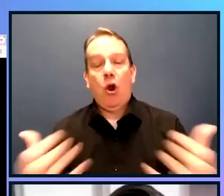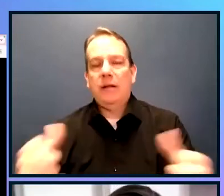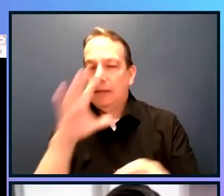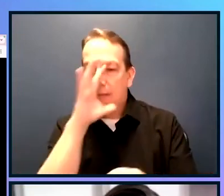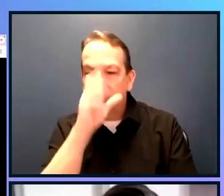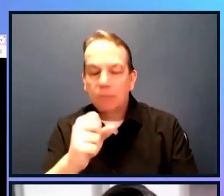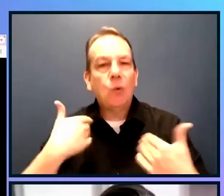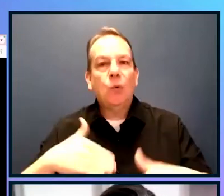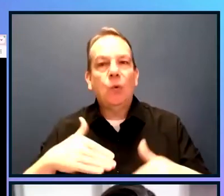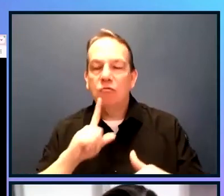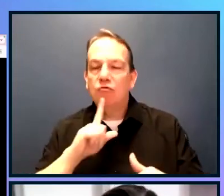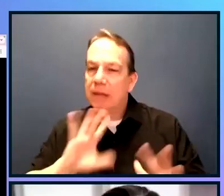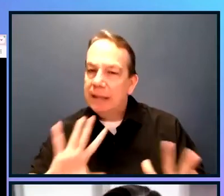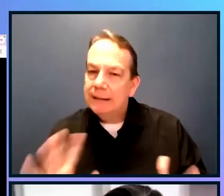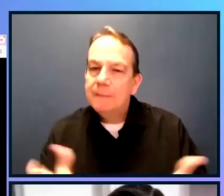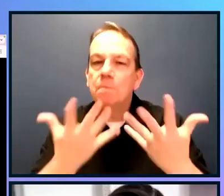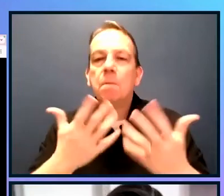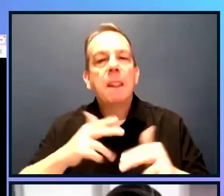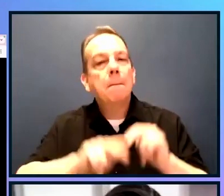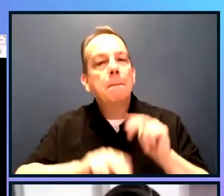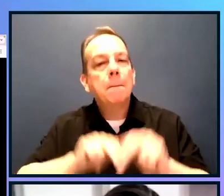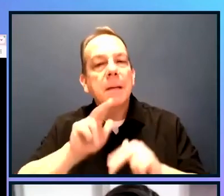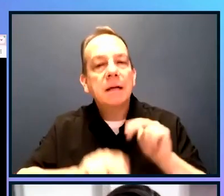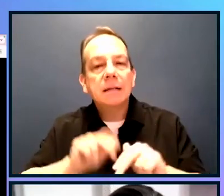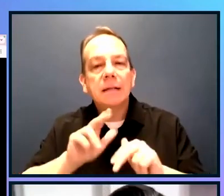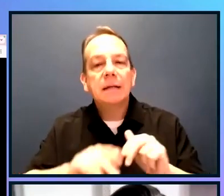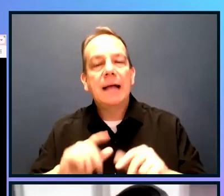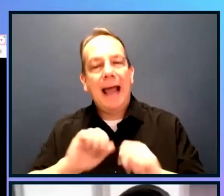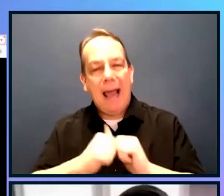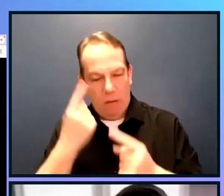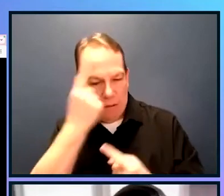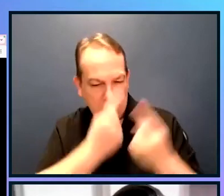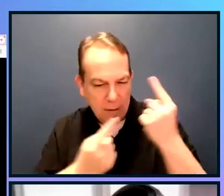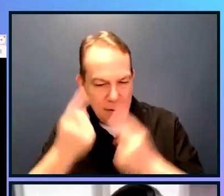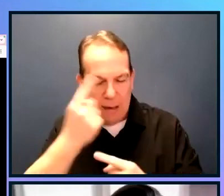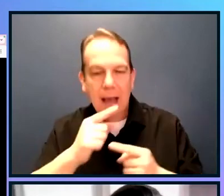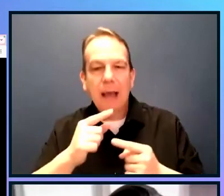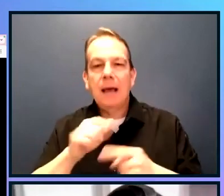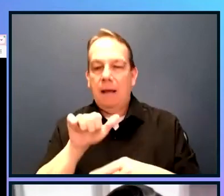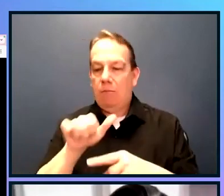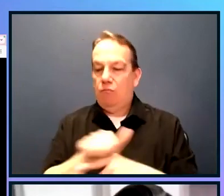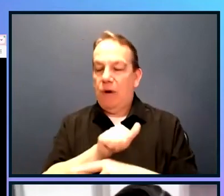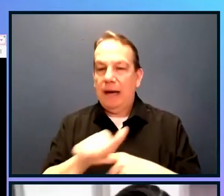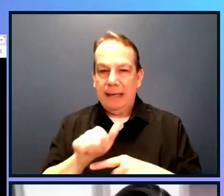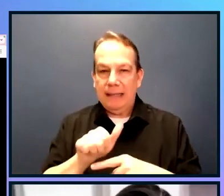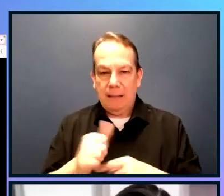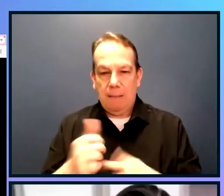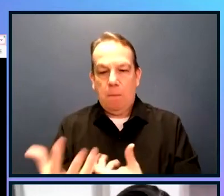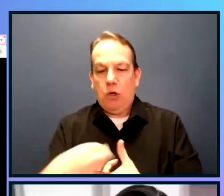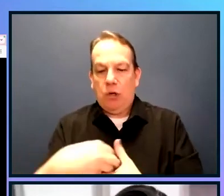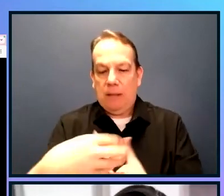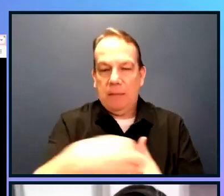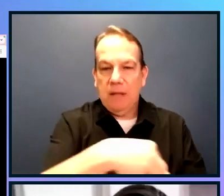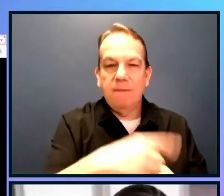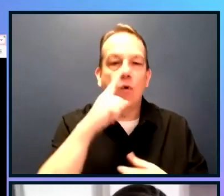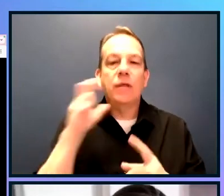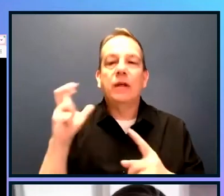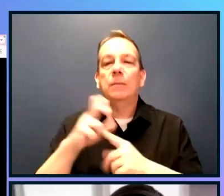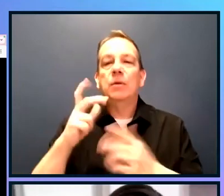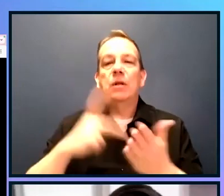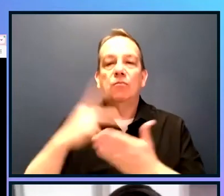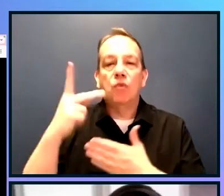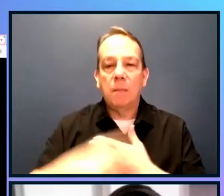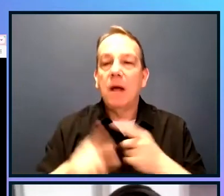which encourages us to build and to consider how we might package this training for our champions program as